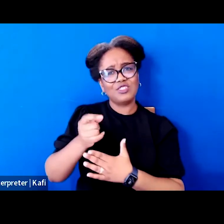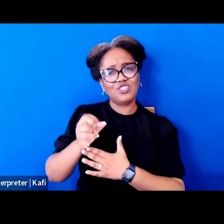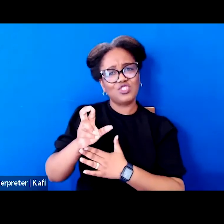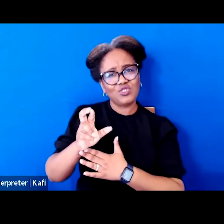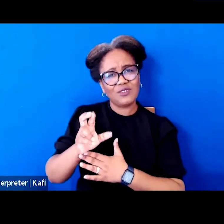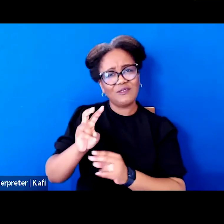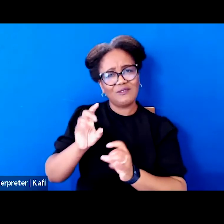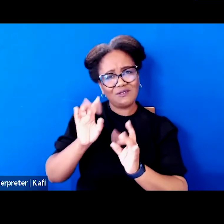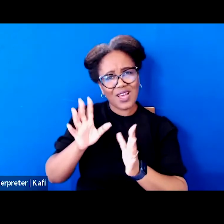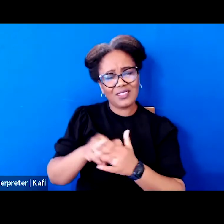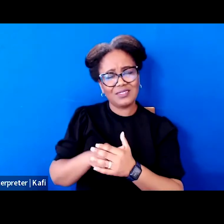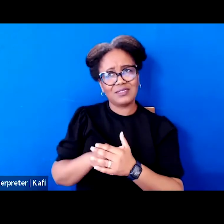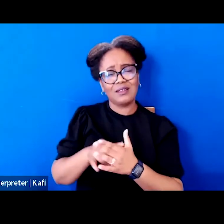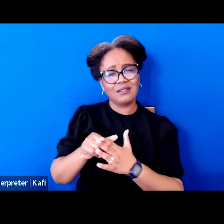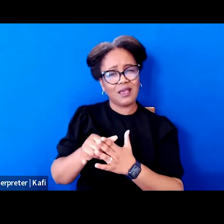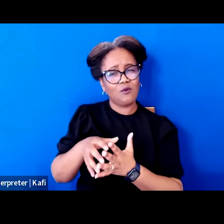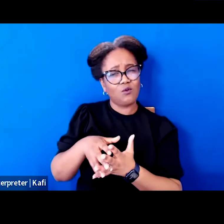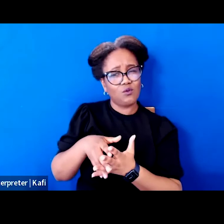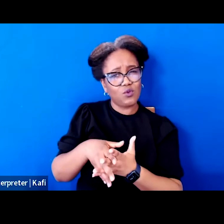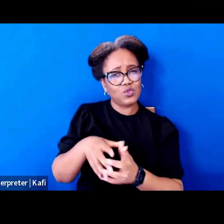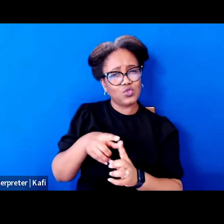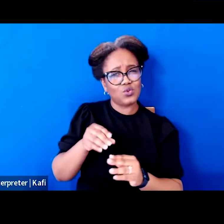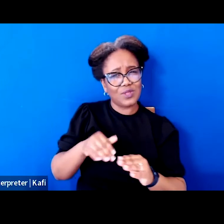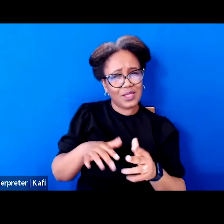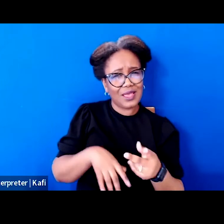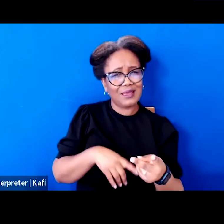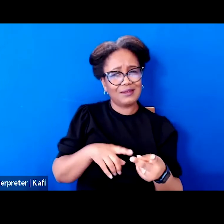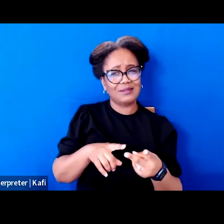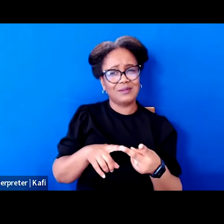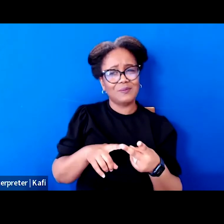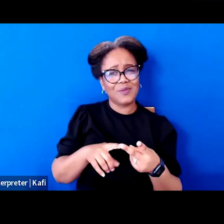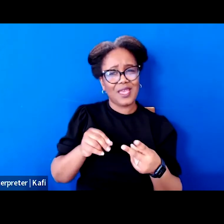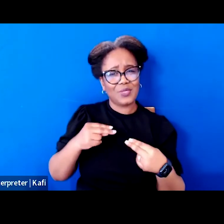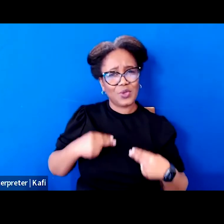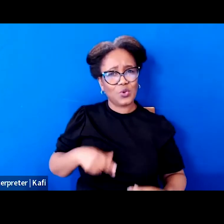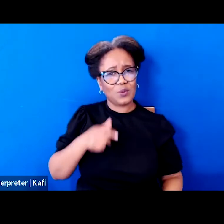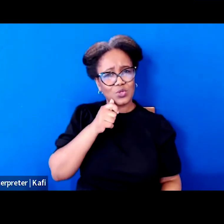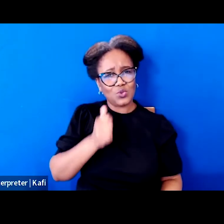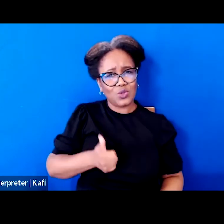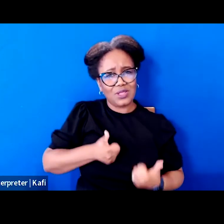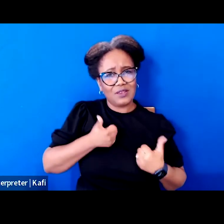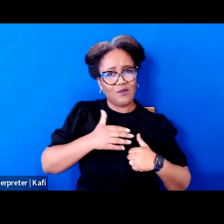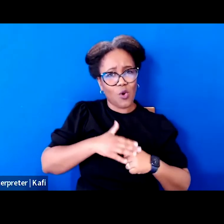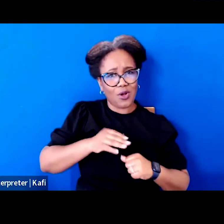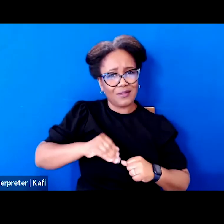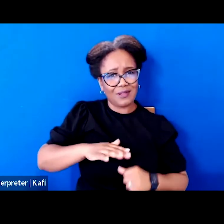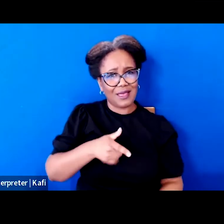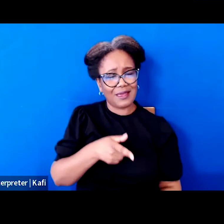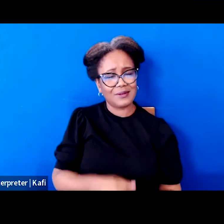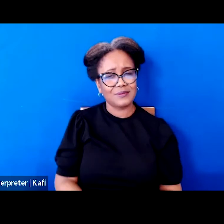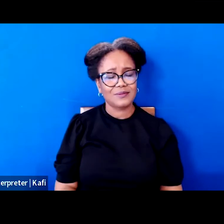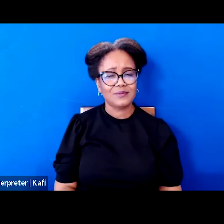terms of colonization, but also and imperialism, but also around racial capitalism and the source of in the way